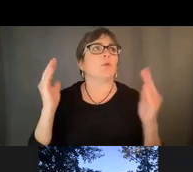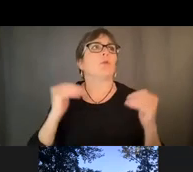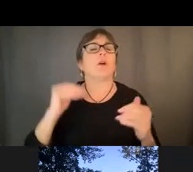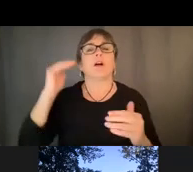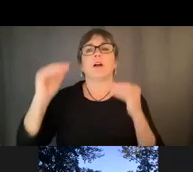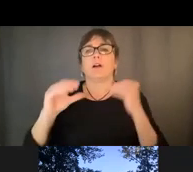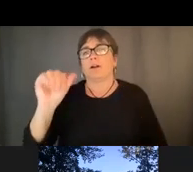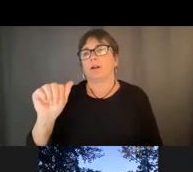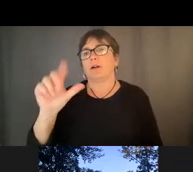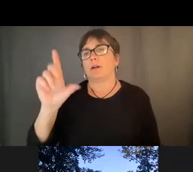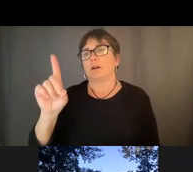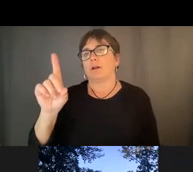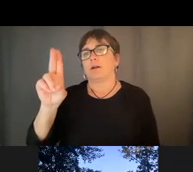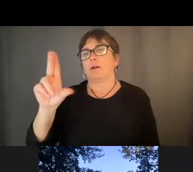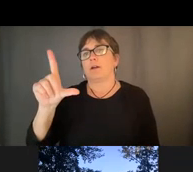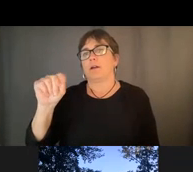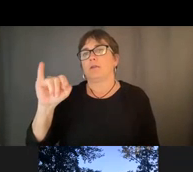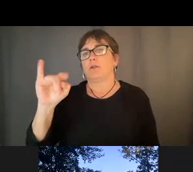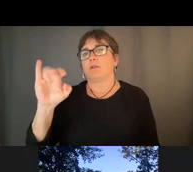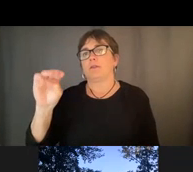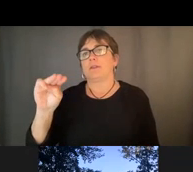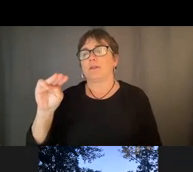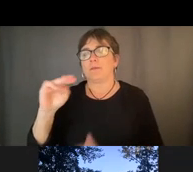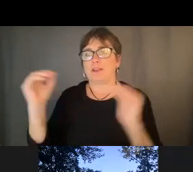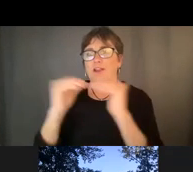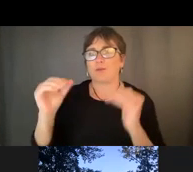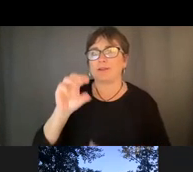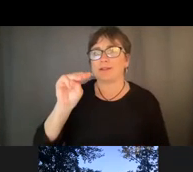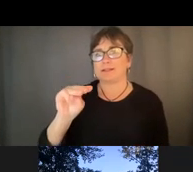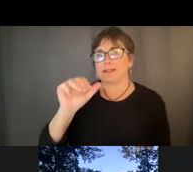adultism right up there with mansplaining. Yes. Love it.